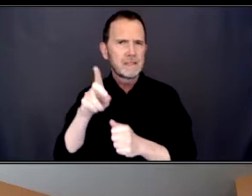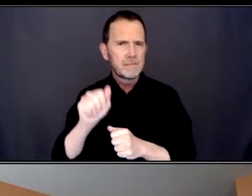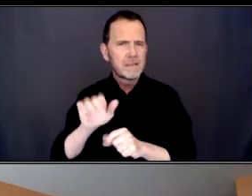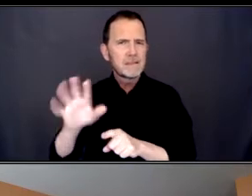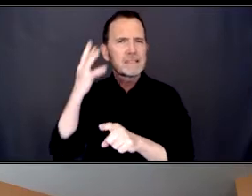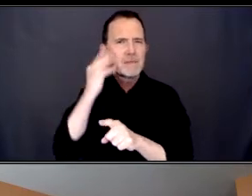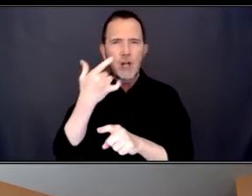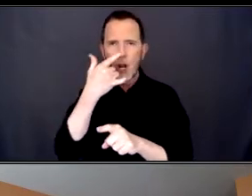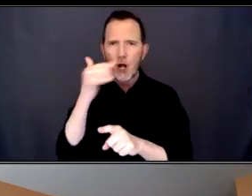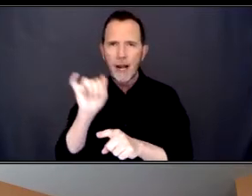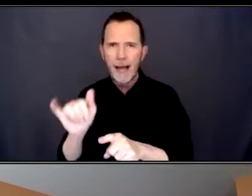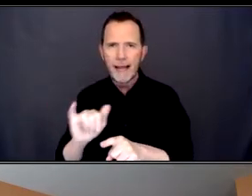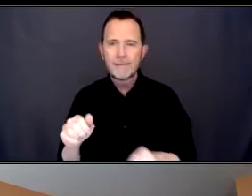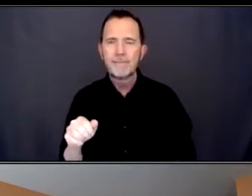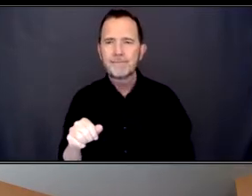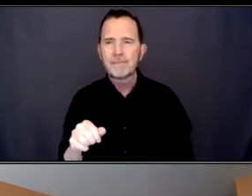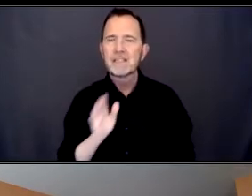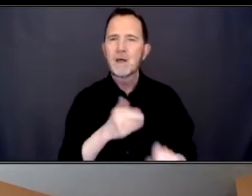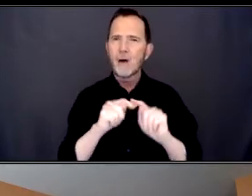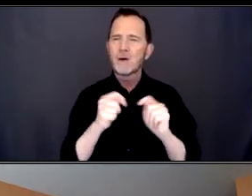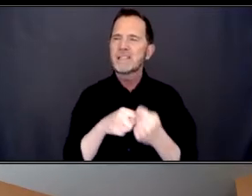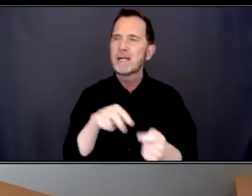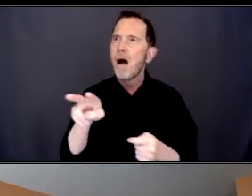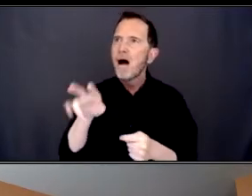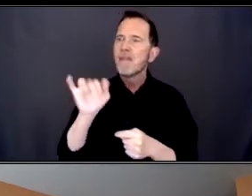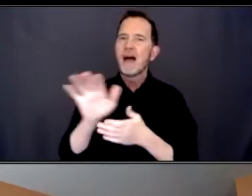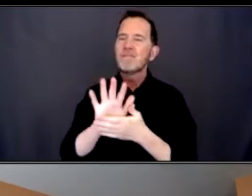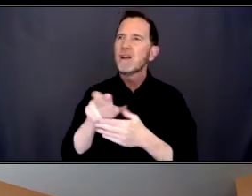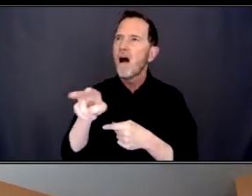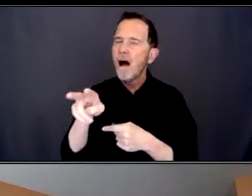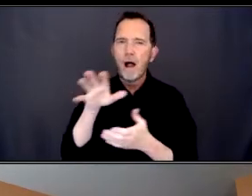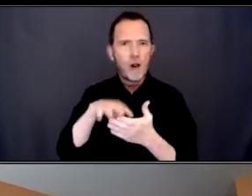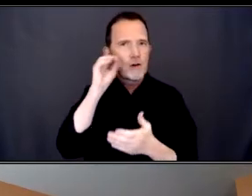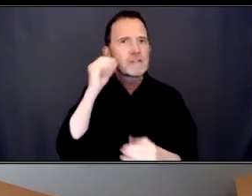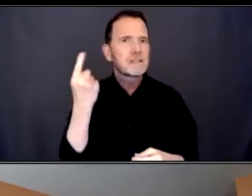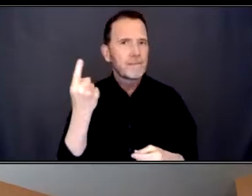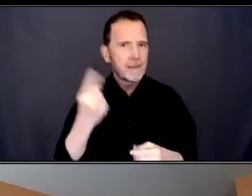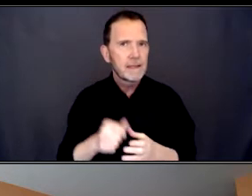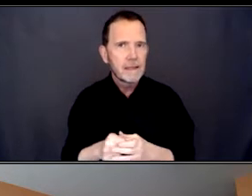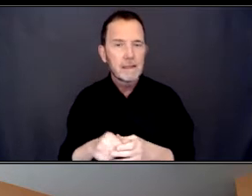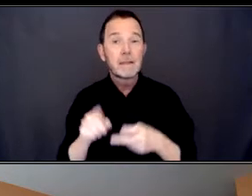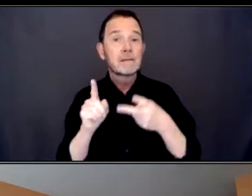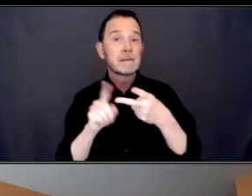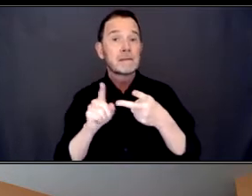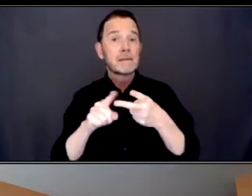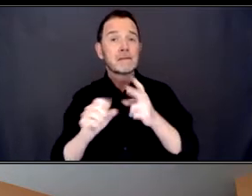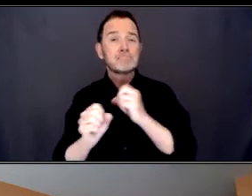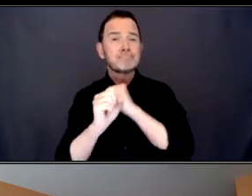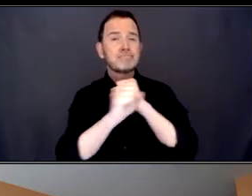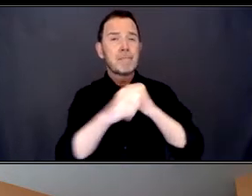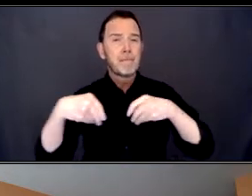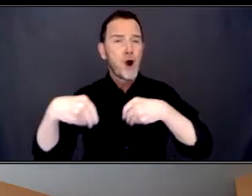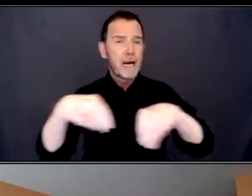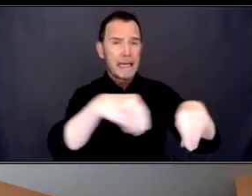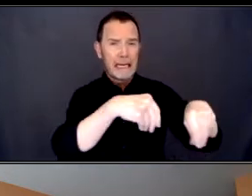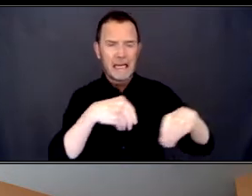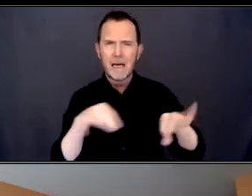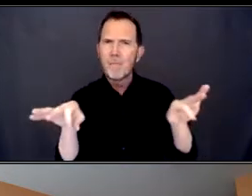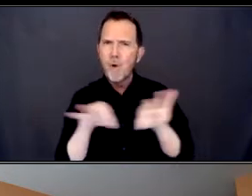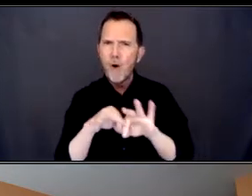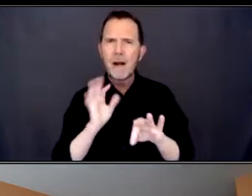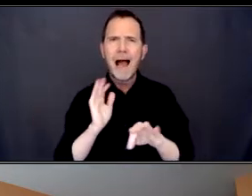And it's very important that our team goes through that. In addition, we also do our marketing to make sure that we are inclusive and show folks from all walks